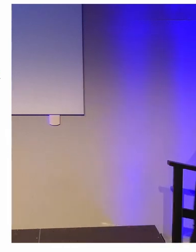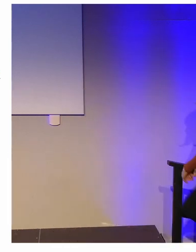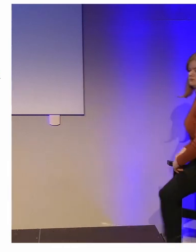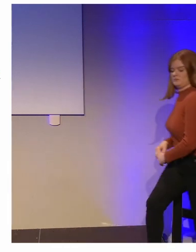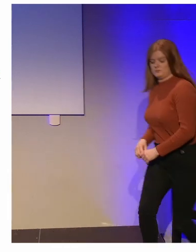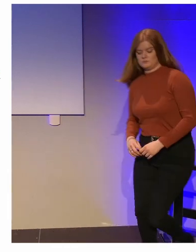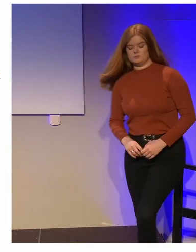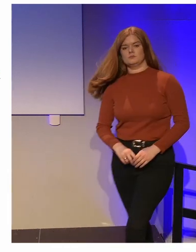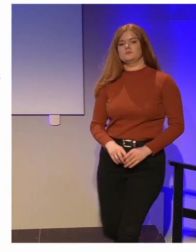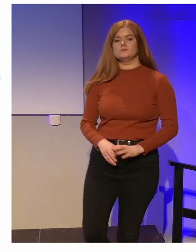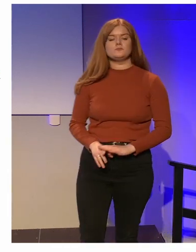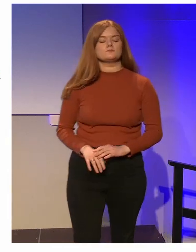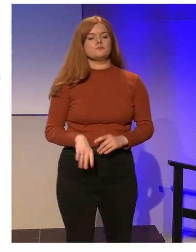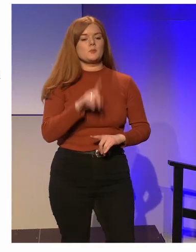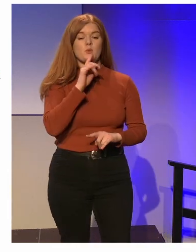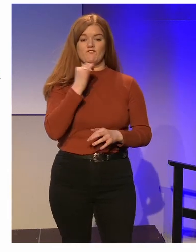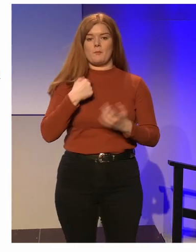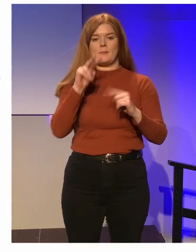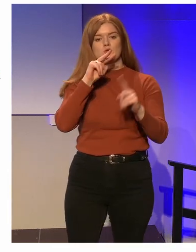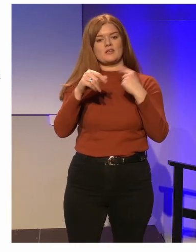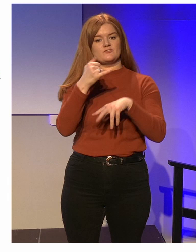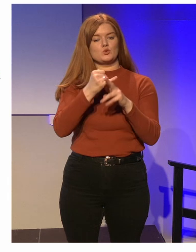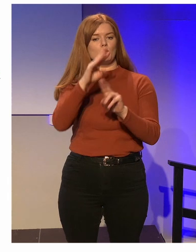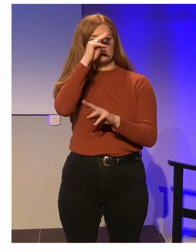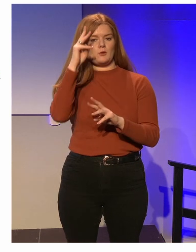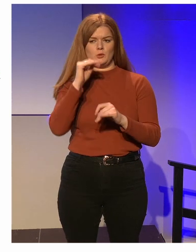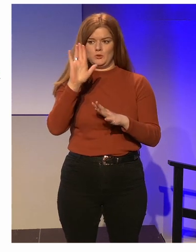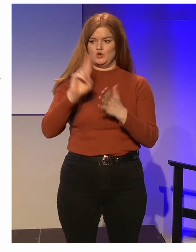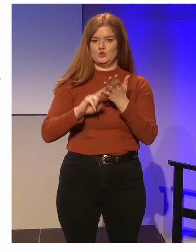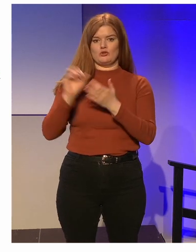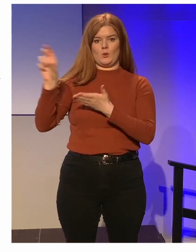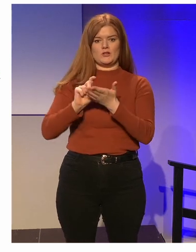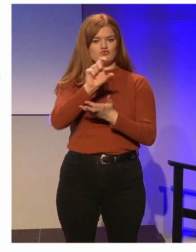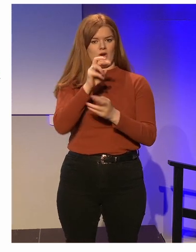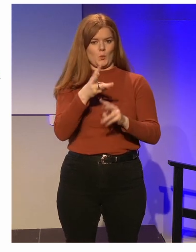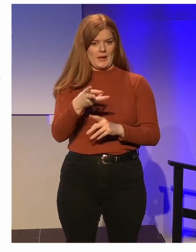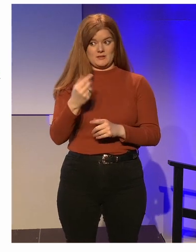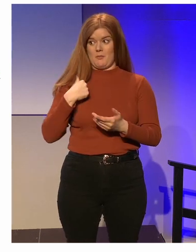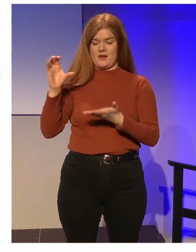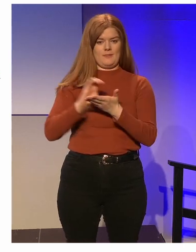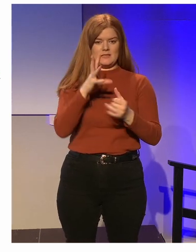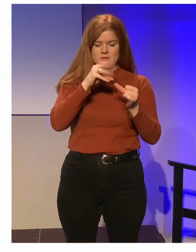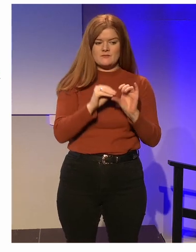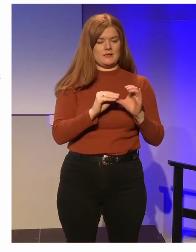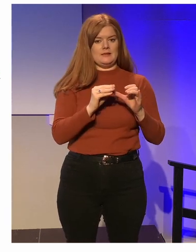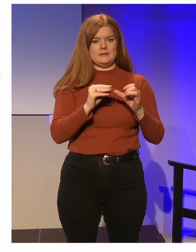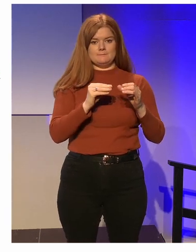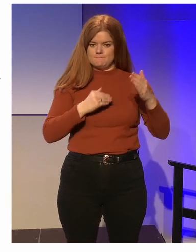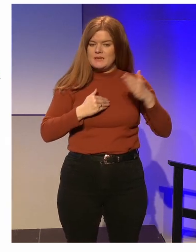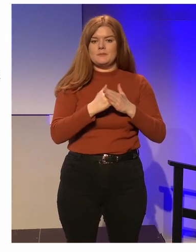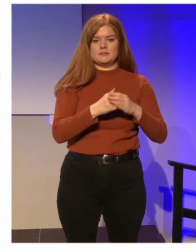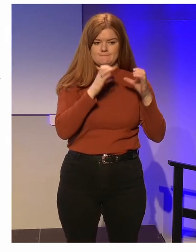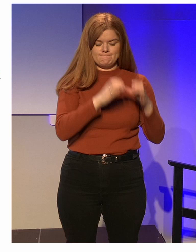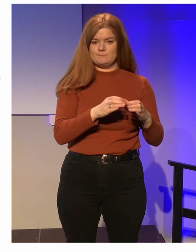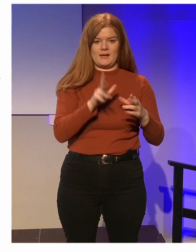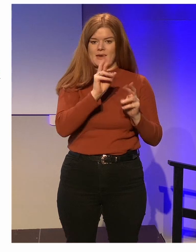principal, you have got to use your allocation properly. My SET allocation is ring-fenced in concrete. It